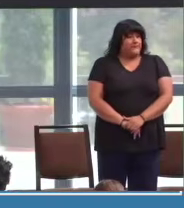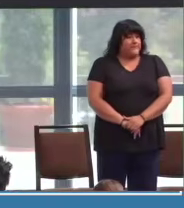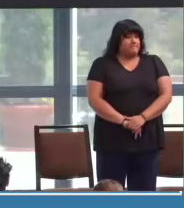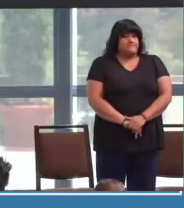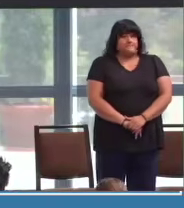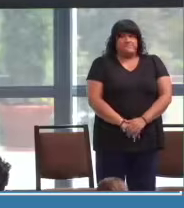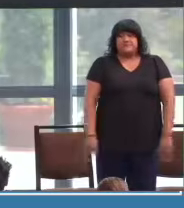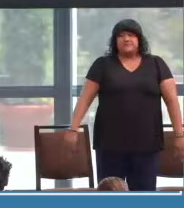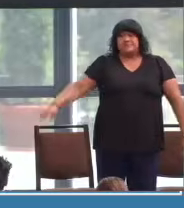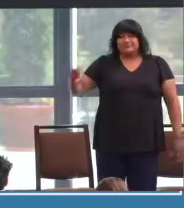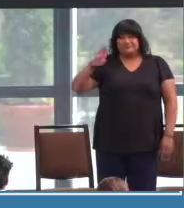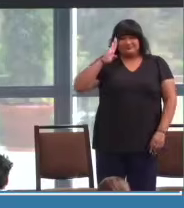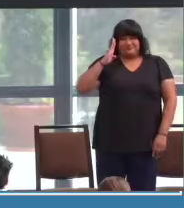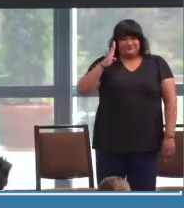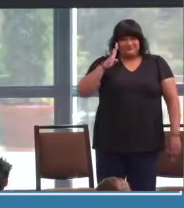Hello.